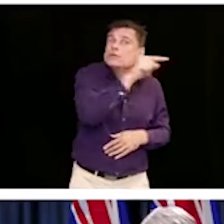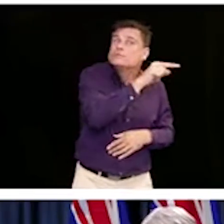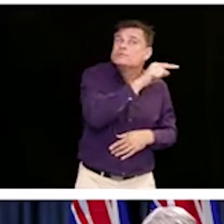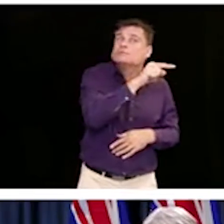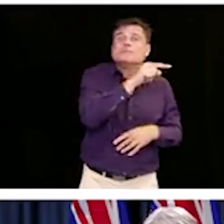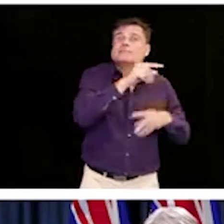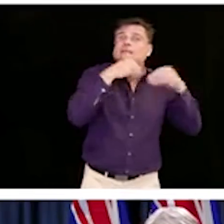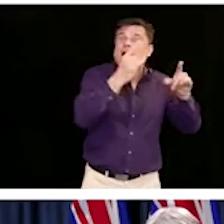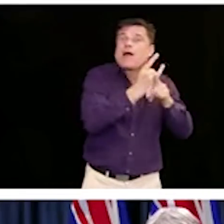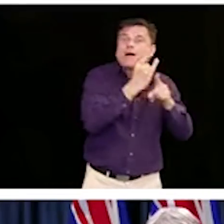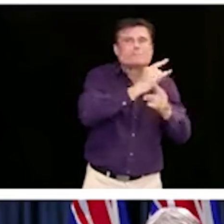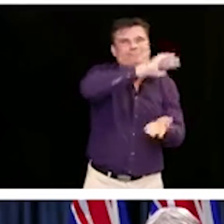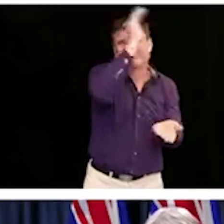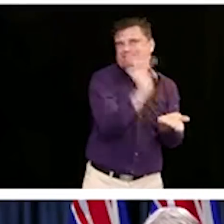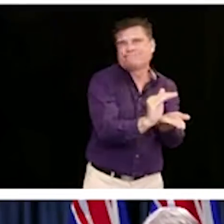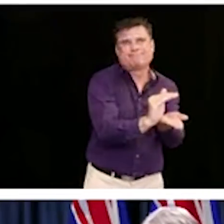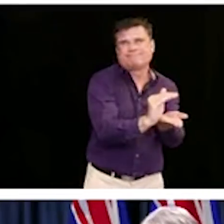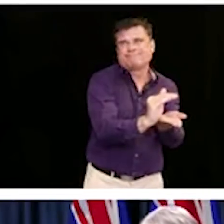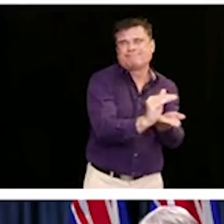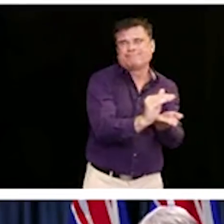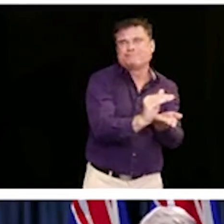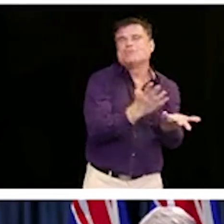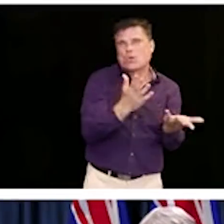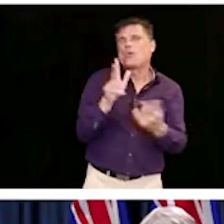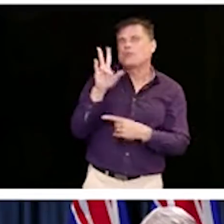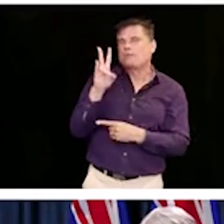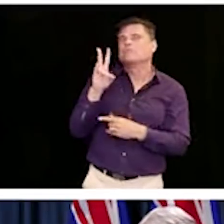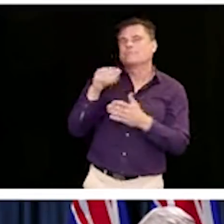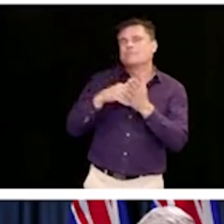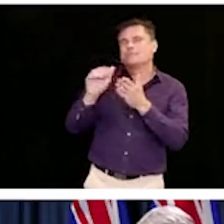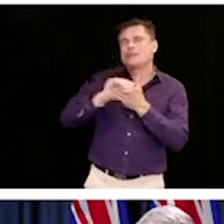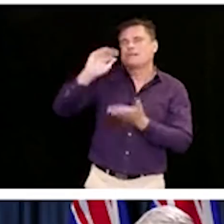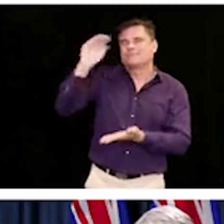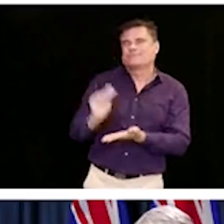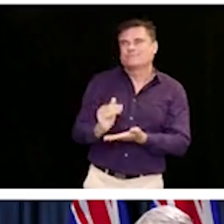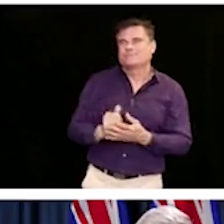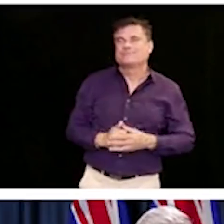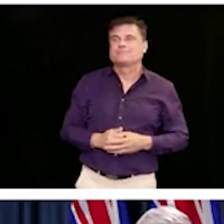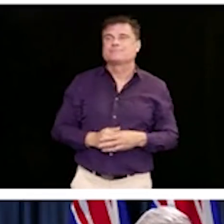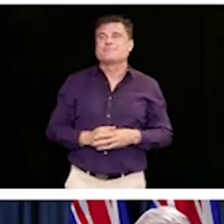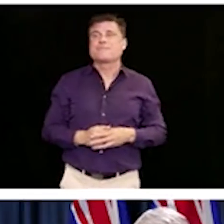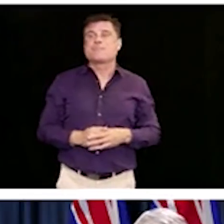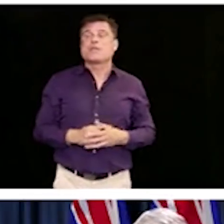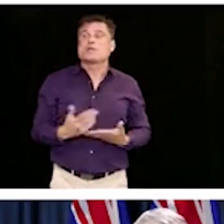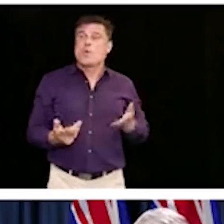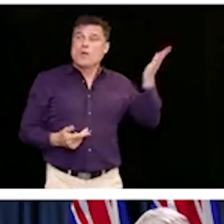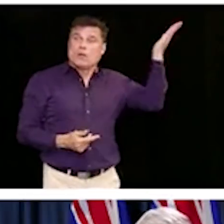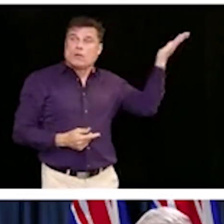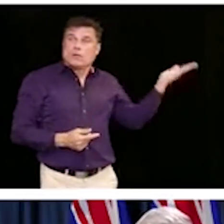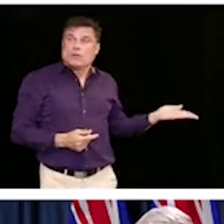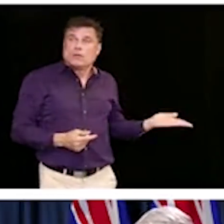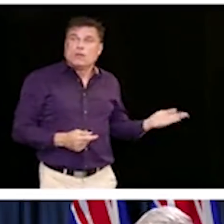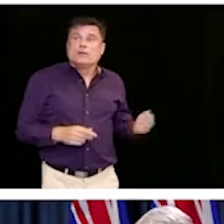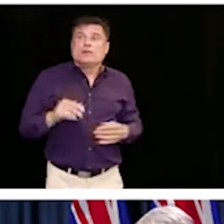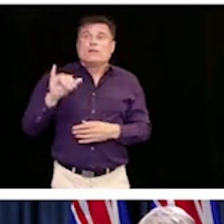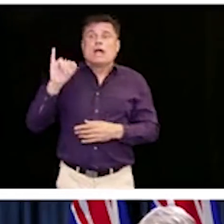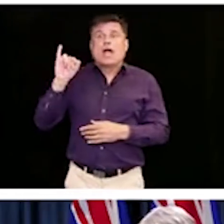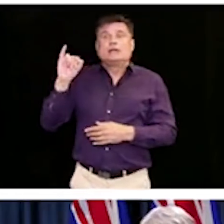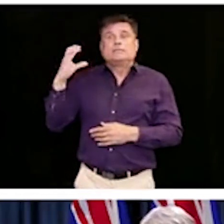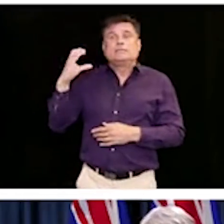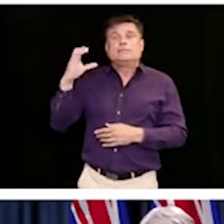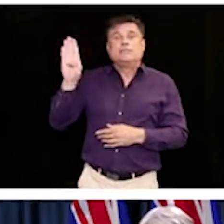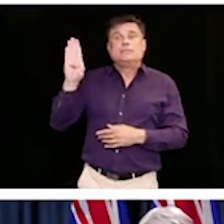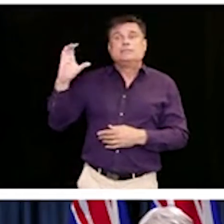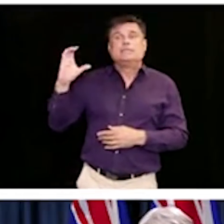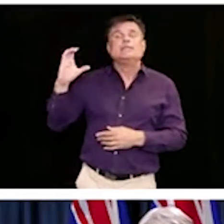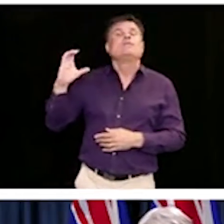other establishments. This fiscal scenario doesn't include changes in the outlook for ICBC finances at this time